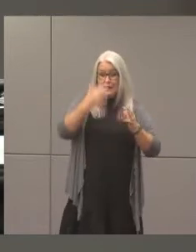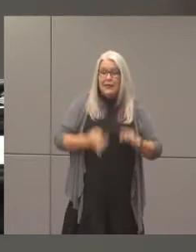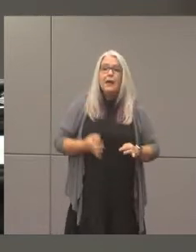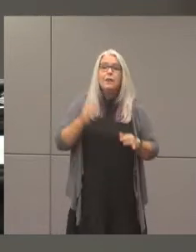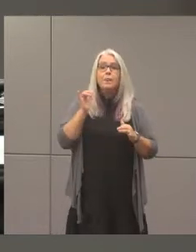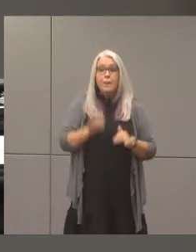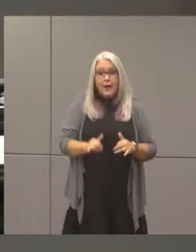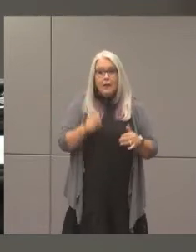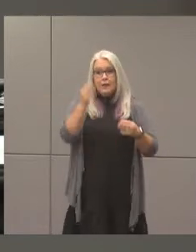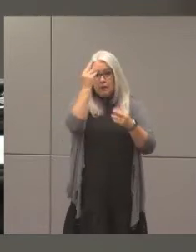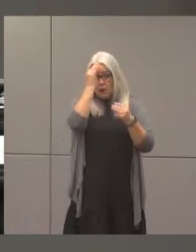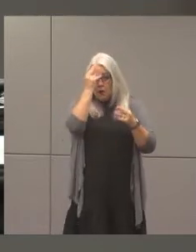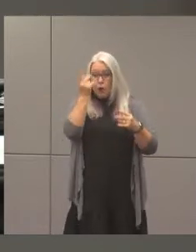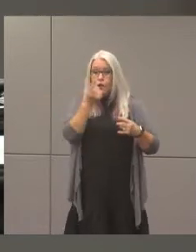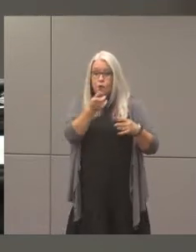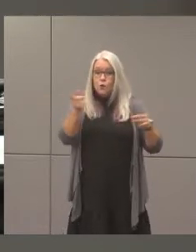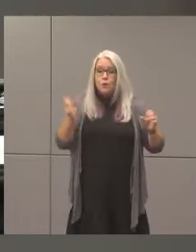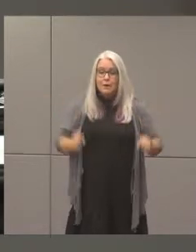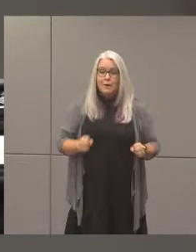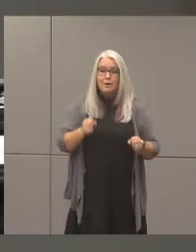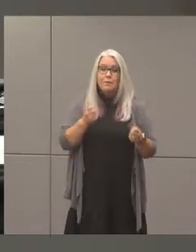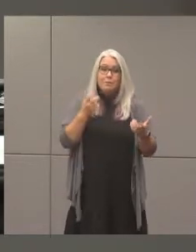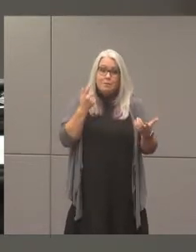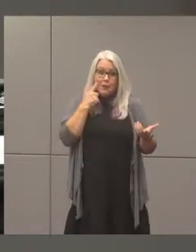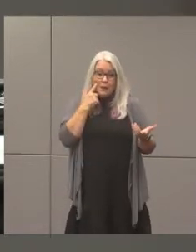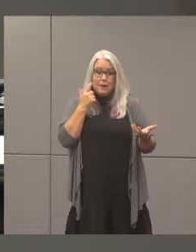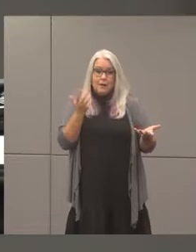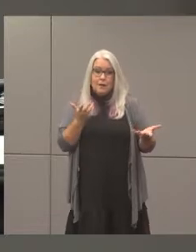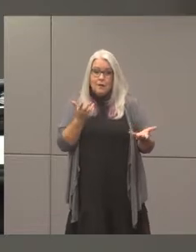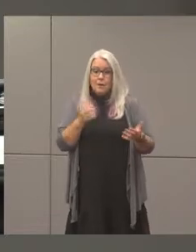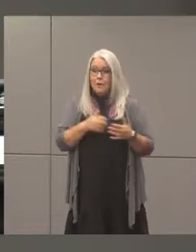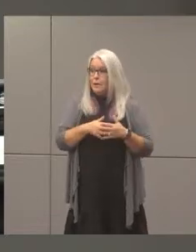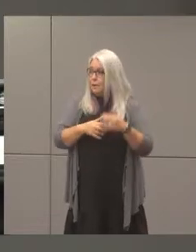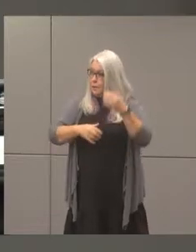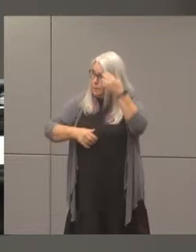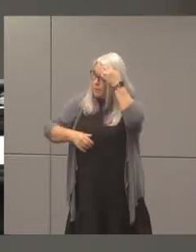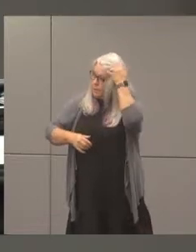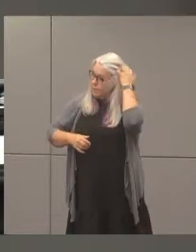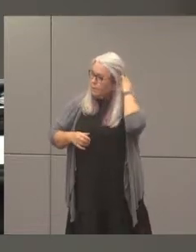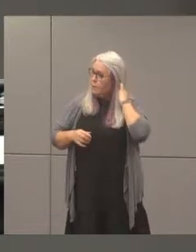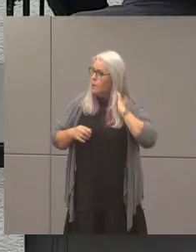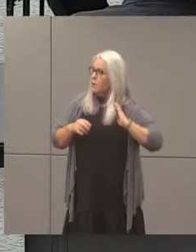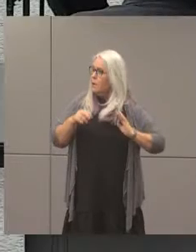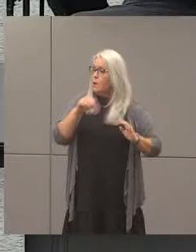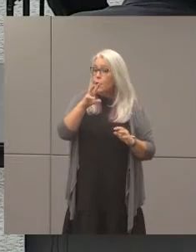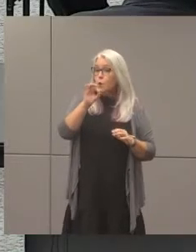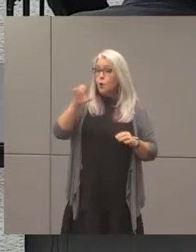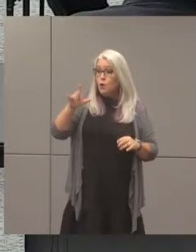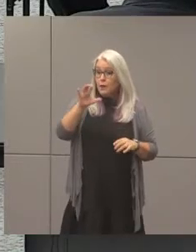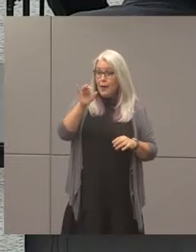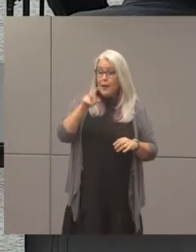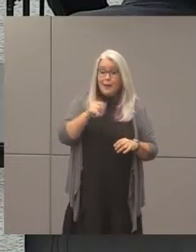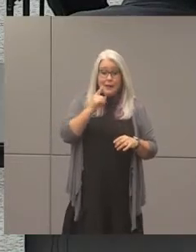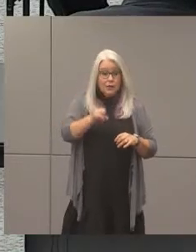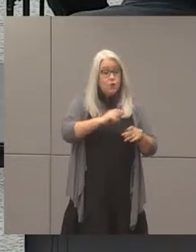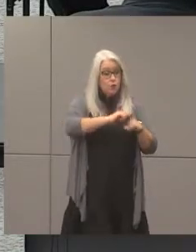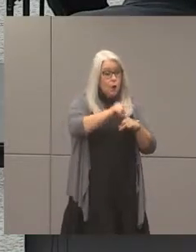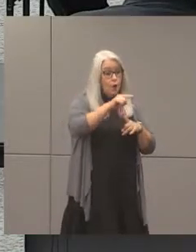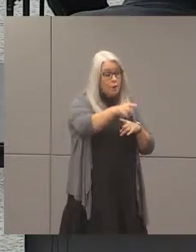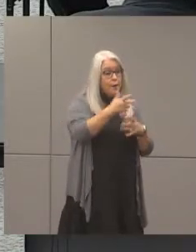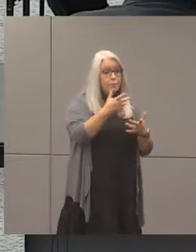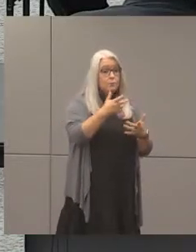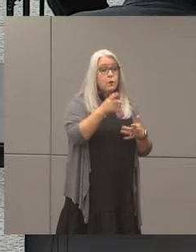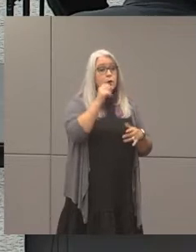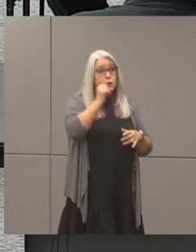thought that you can still think about. Wendy, did you have other? That's exactly what I was going to say, Larry. Could you make that phone call tomorrow to say